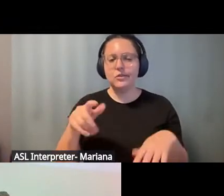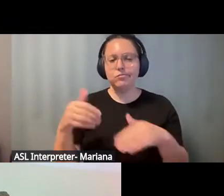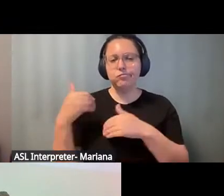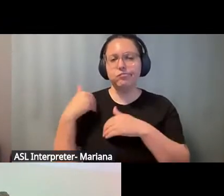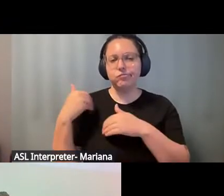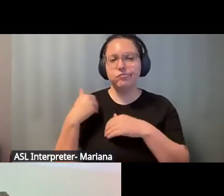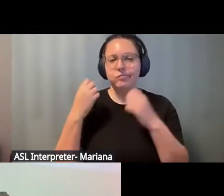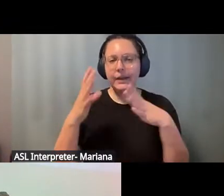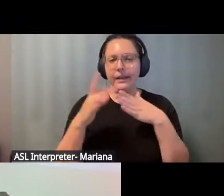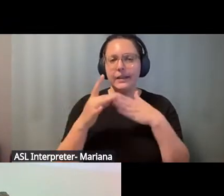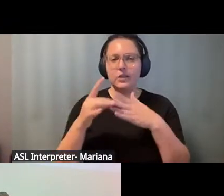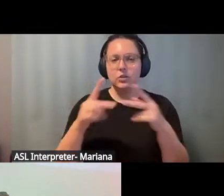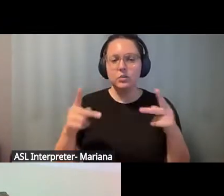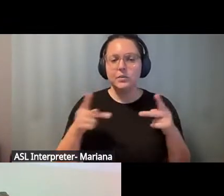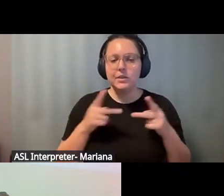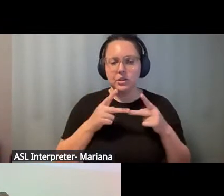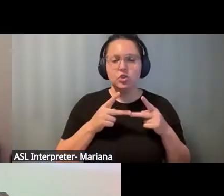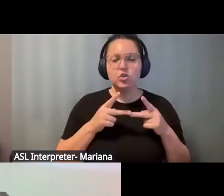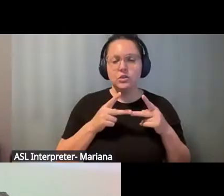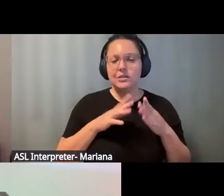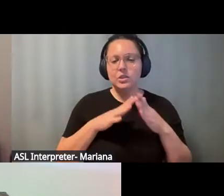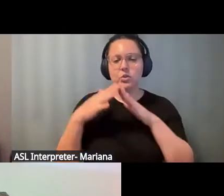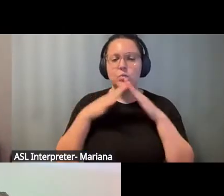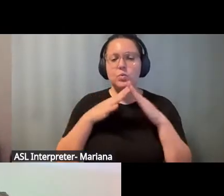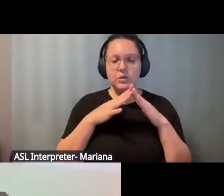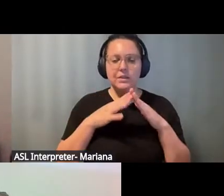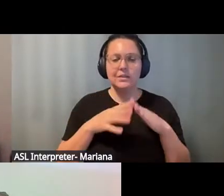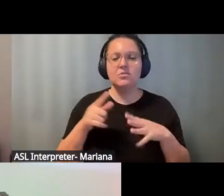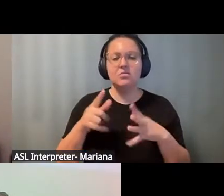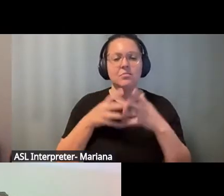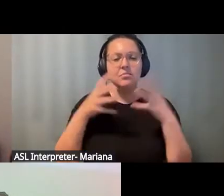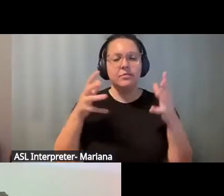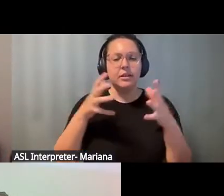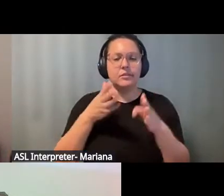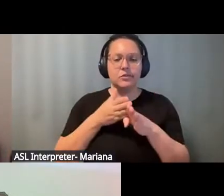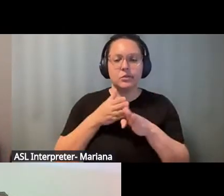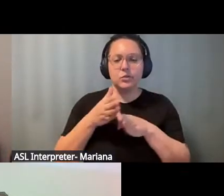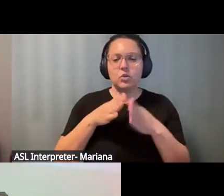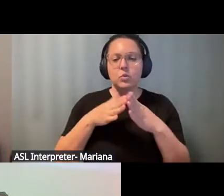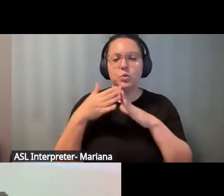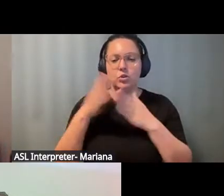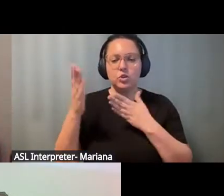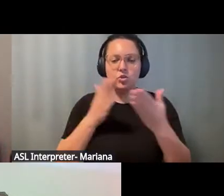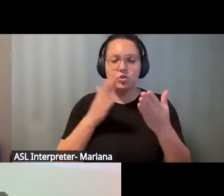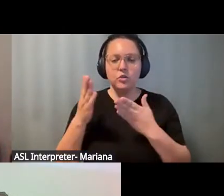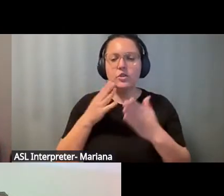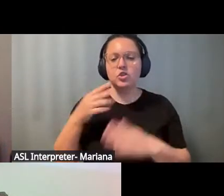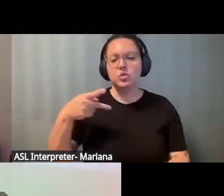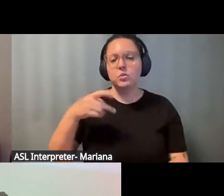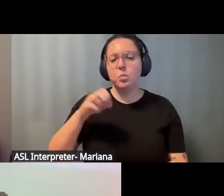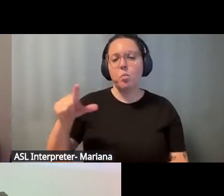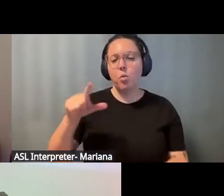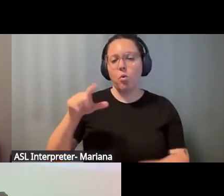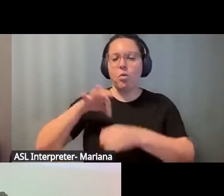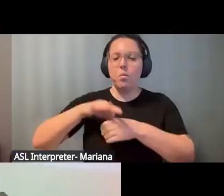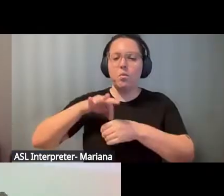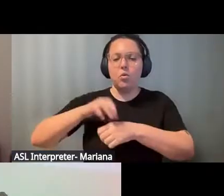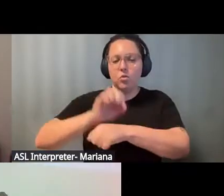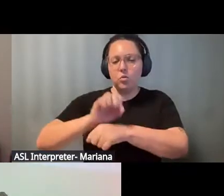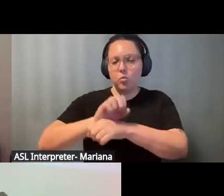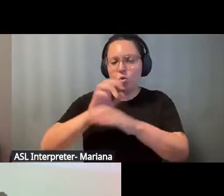as an extensive career in community service as a poll worker for the District of Columbia's first voting privilege for U.S. President